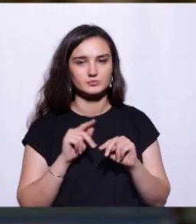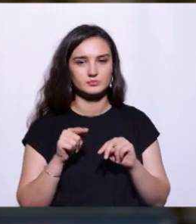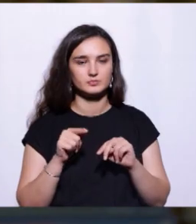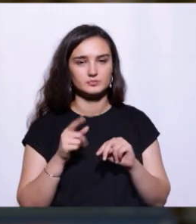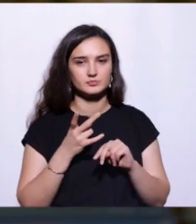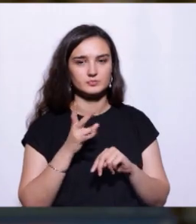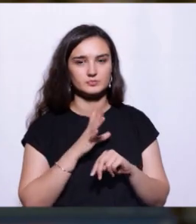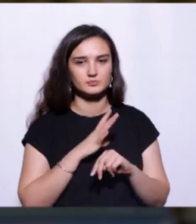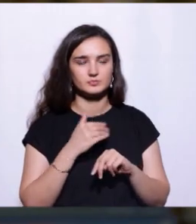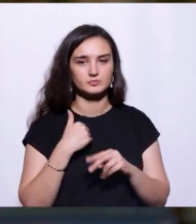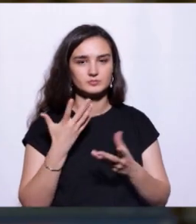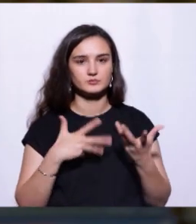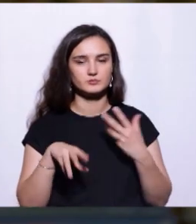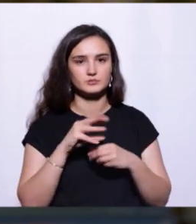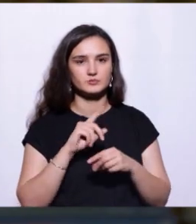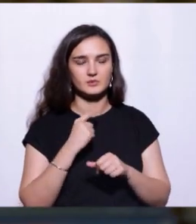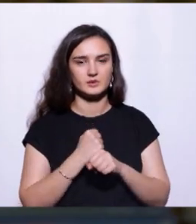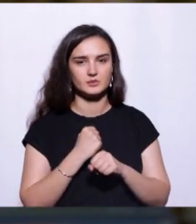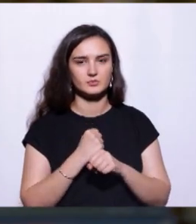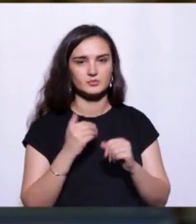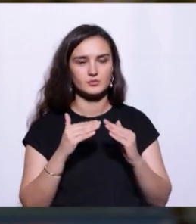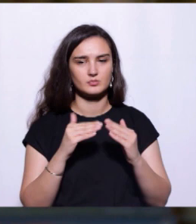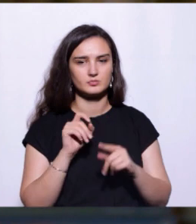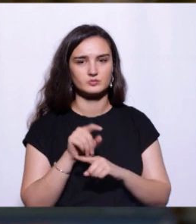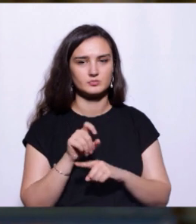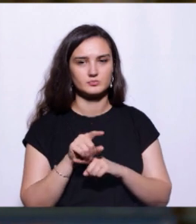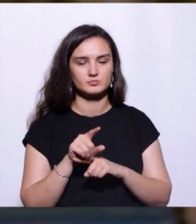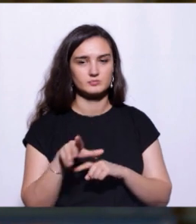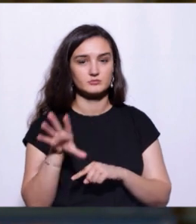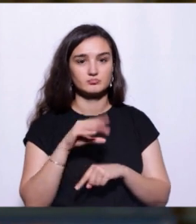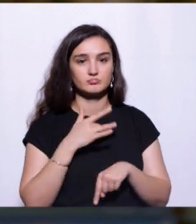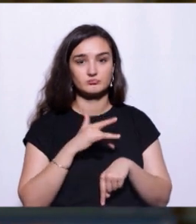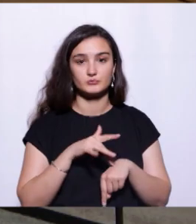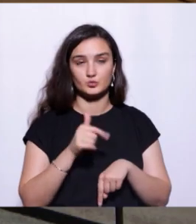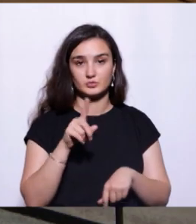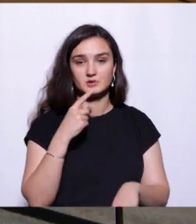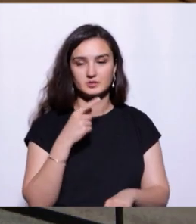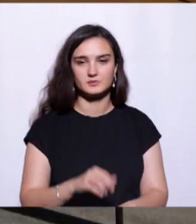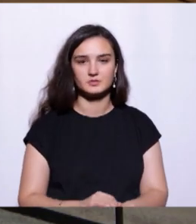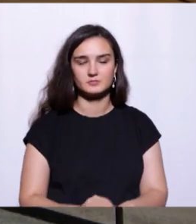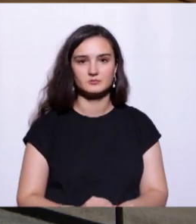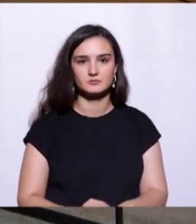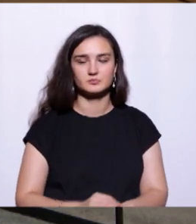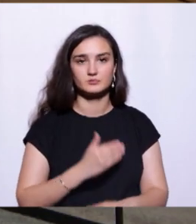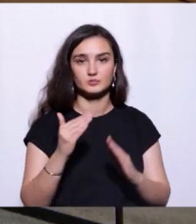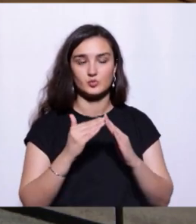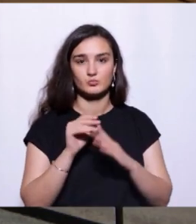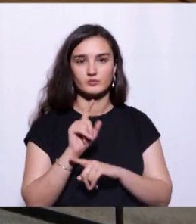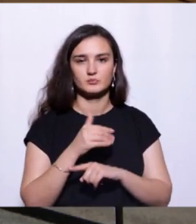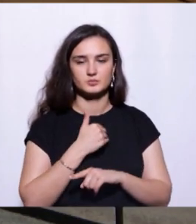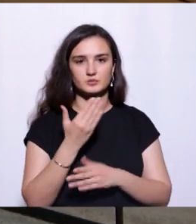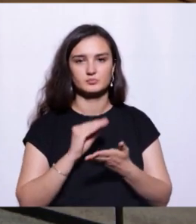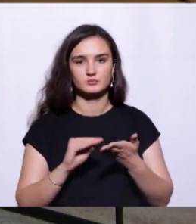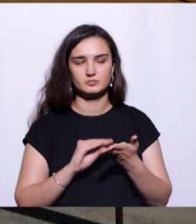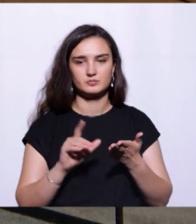must mean we are going to do homework. Everyone's favorite, as you said. For your homework, we want you to write